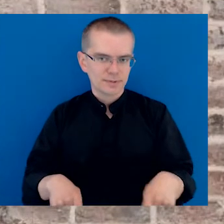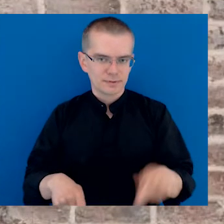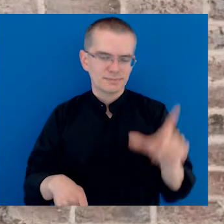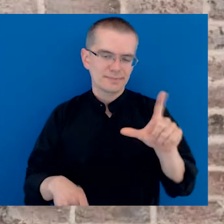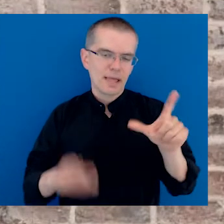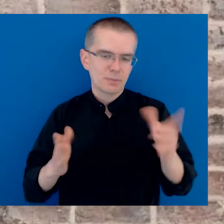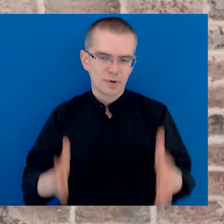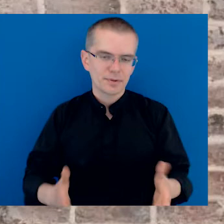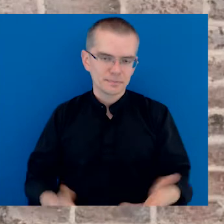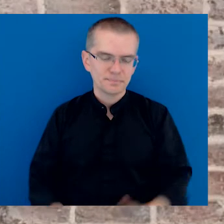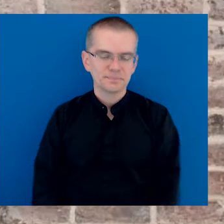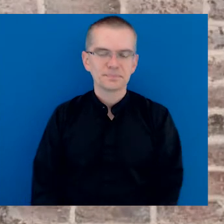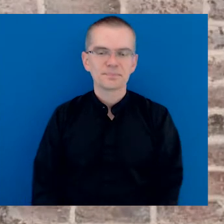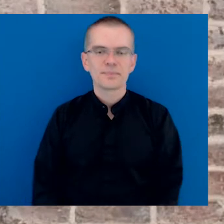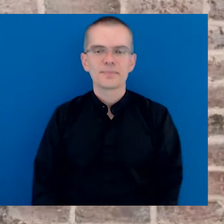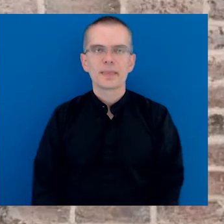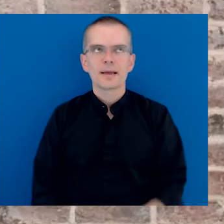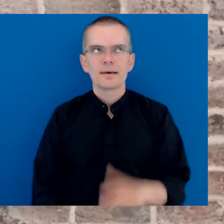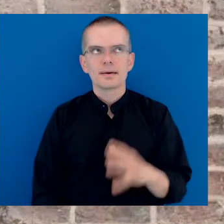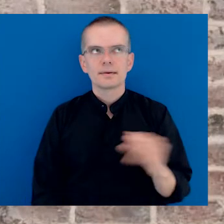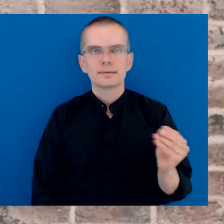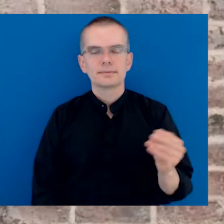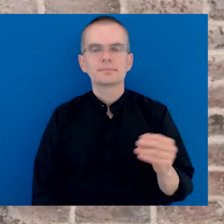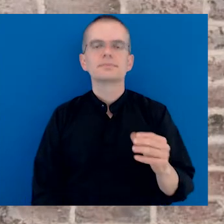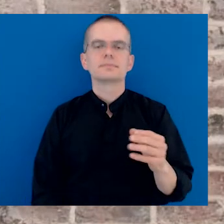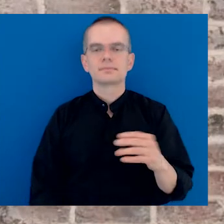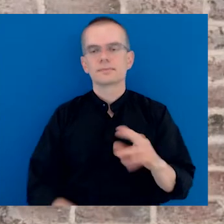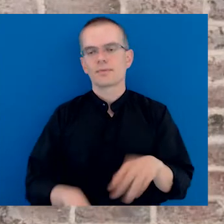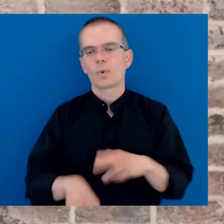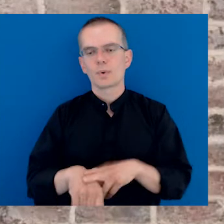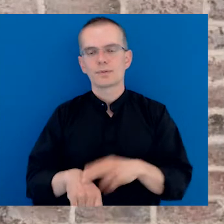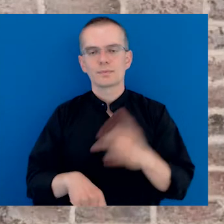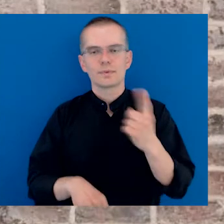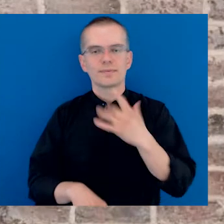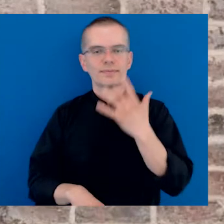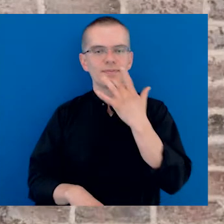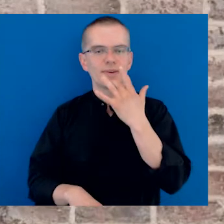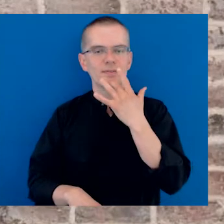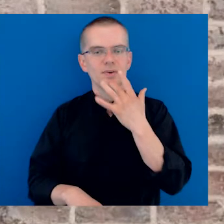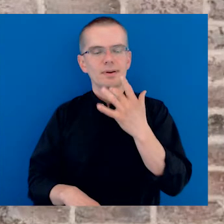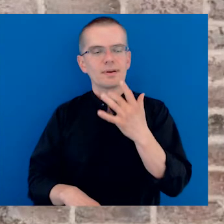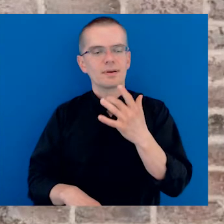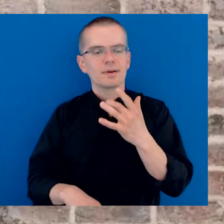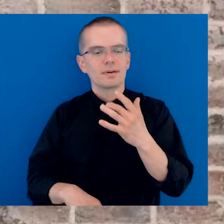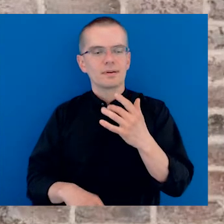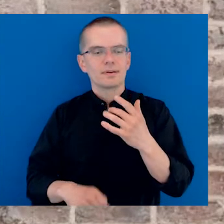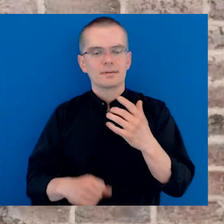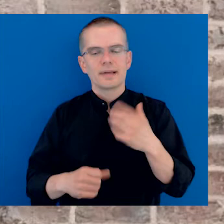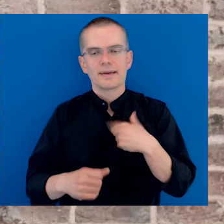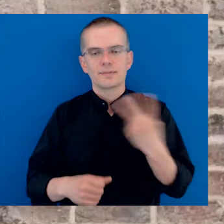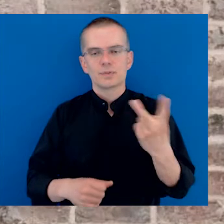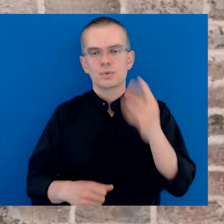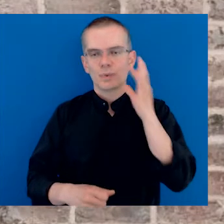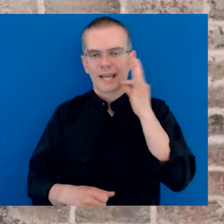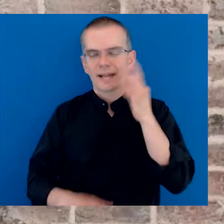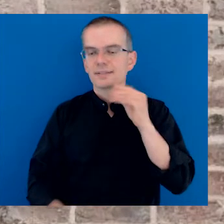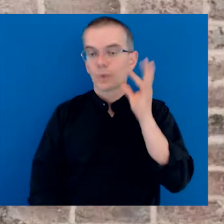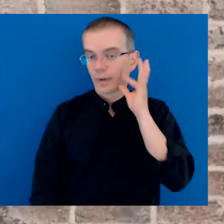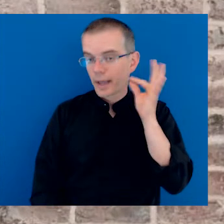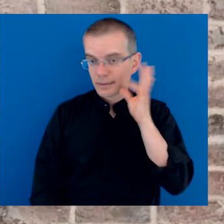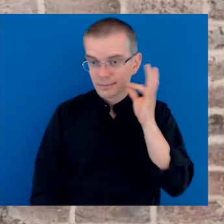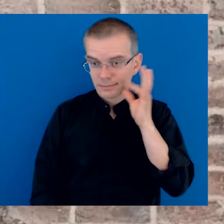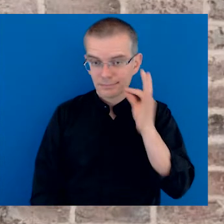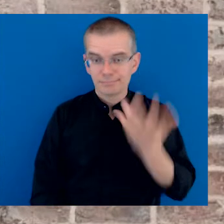a librarian. And of course, one of the favorites is I have 2 cats, so this is a